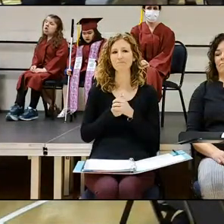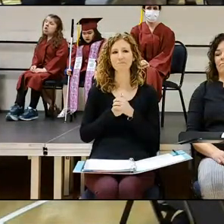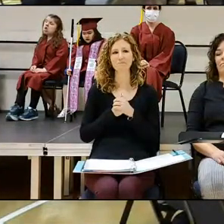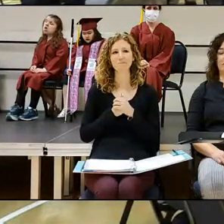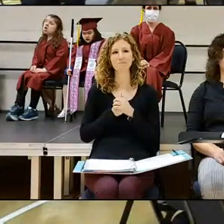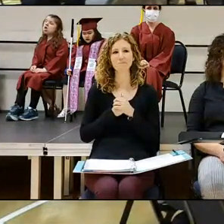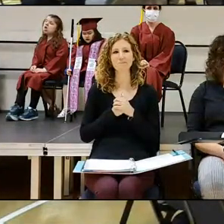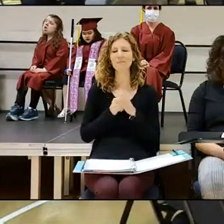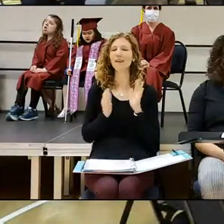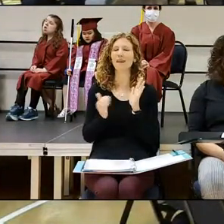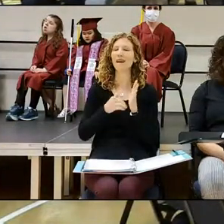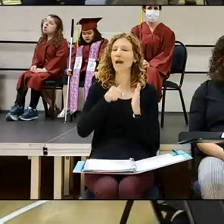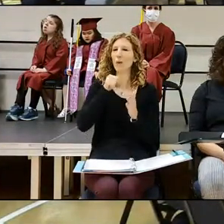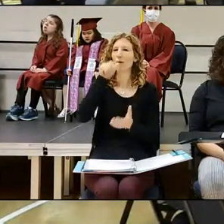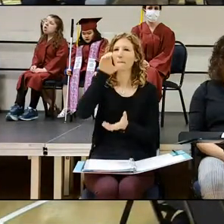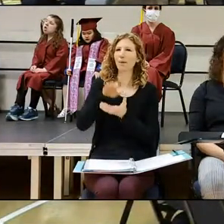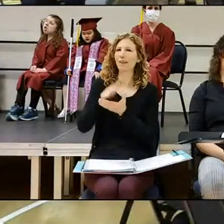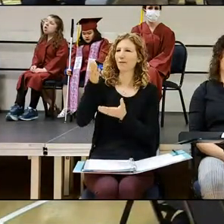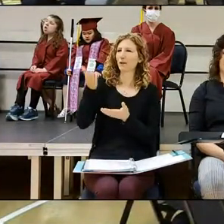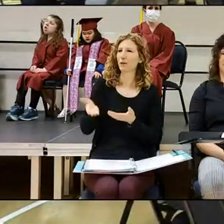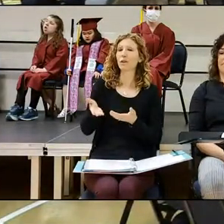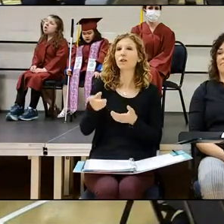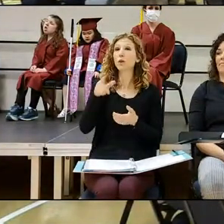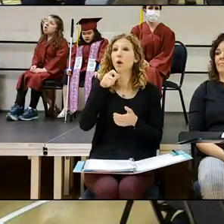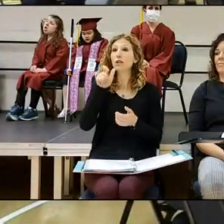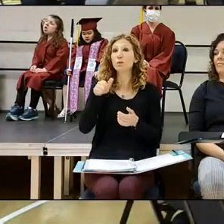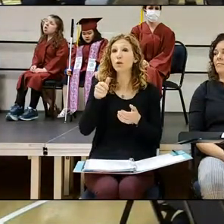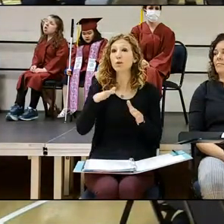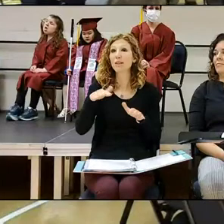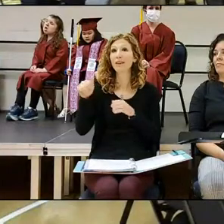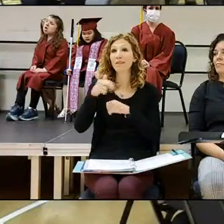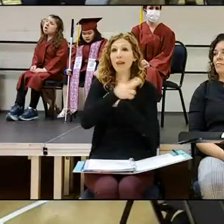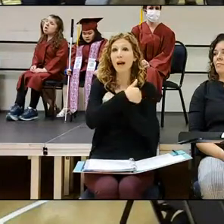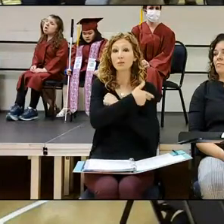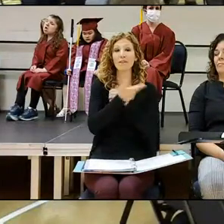I wouldn't have believed you because she wasn't supposed to be in the hospital after she was born.